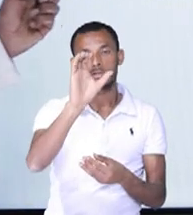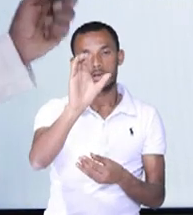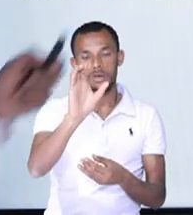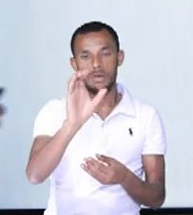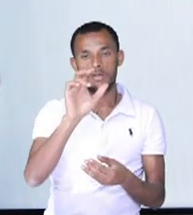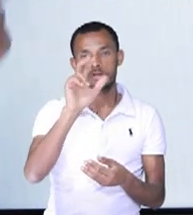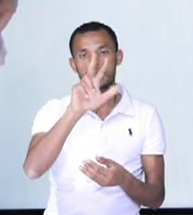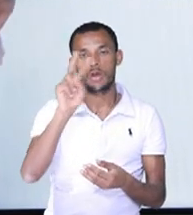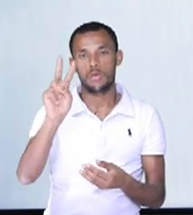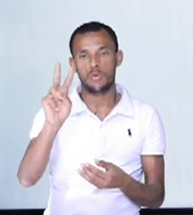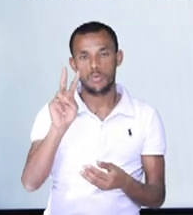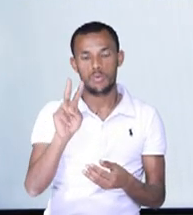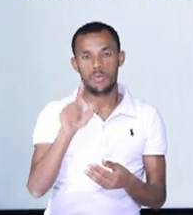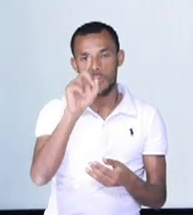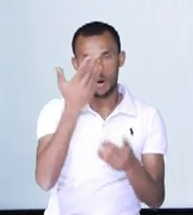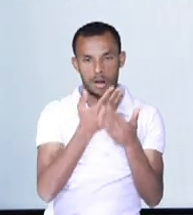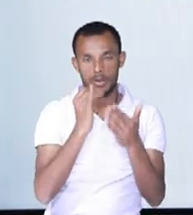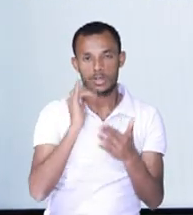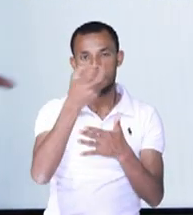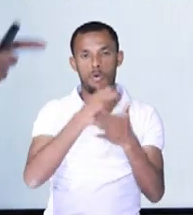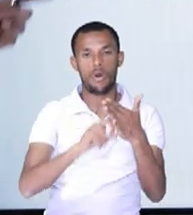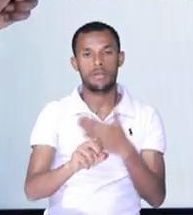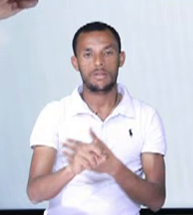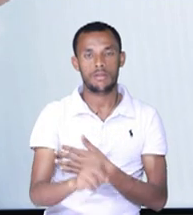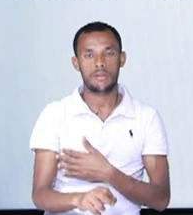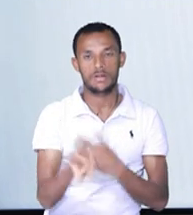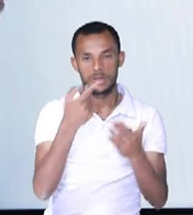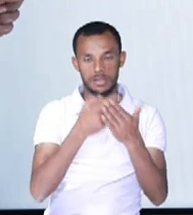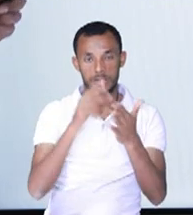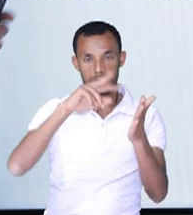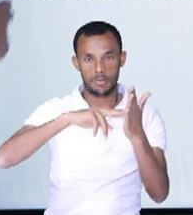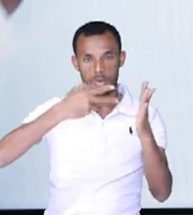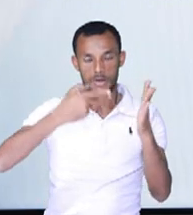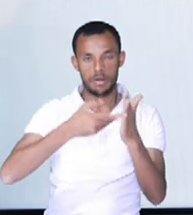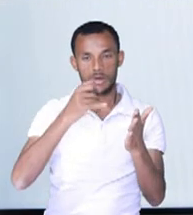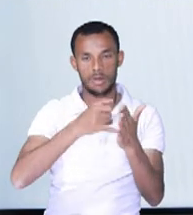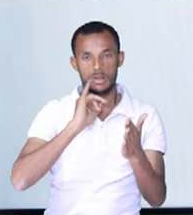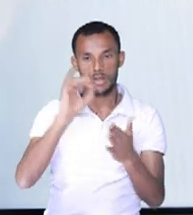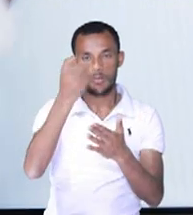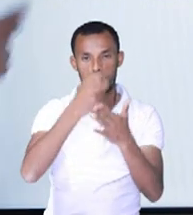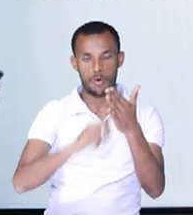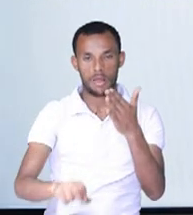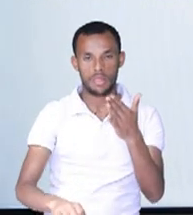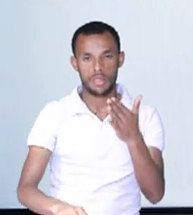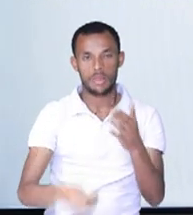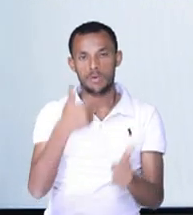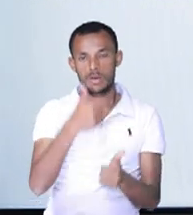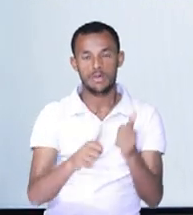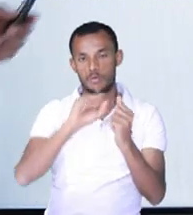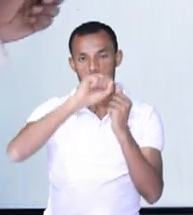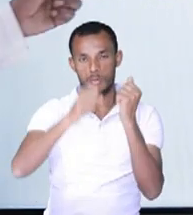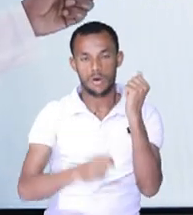C, 3, 2, the entry, one element in the product. This means it is a product which is